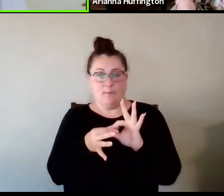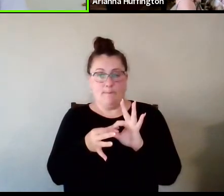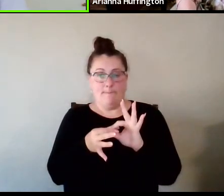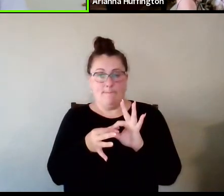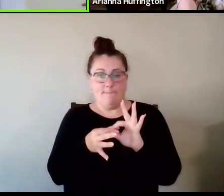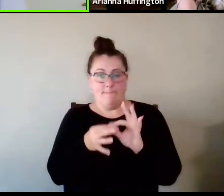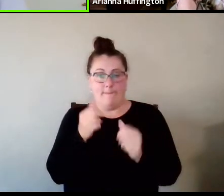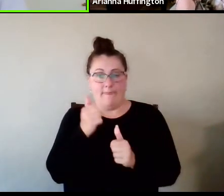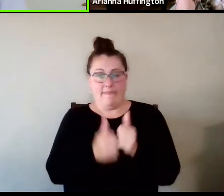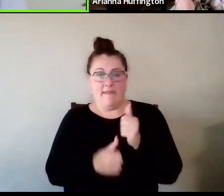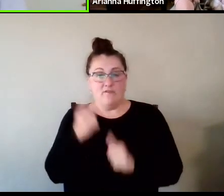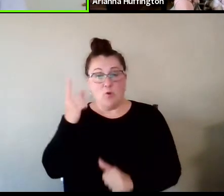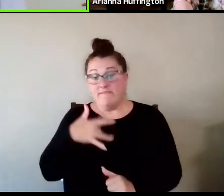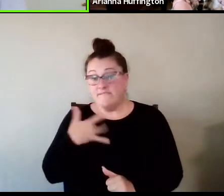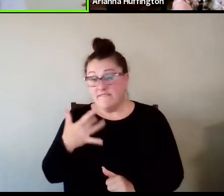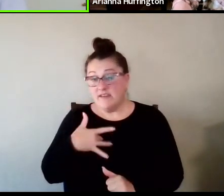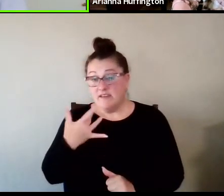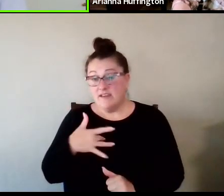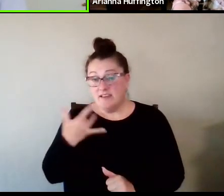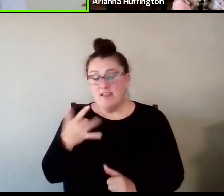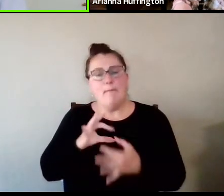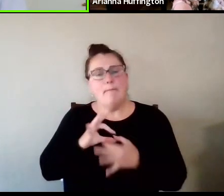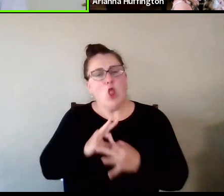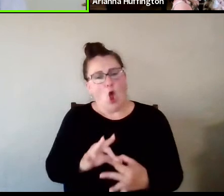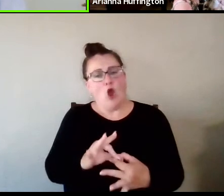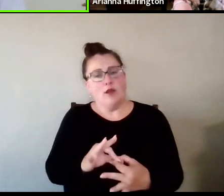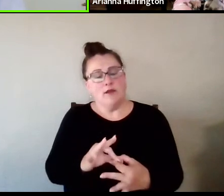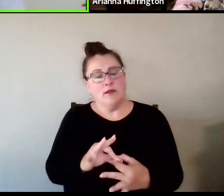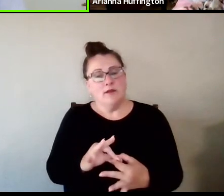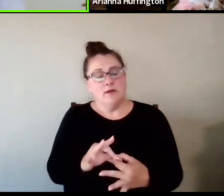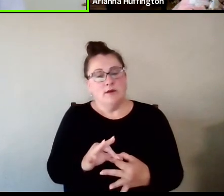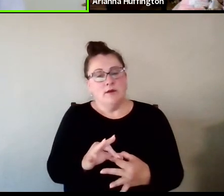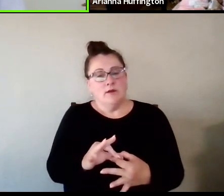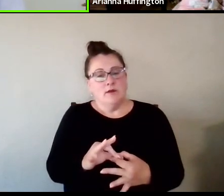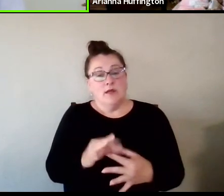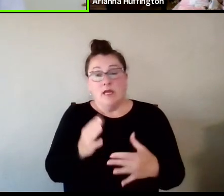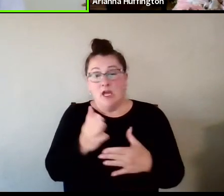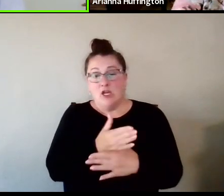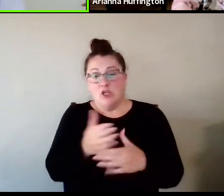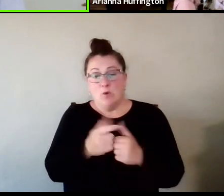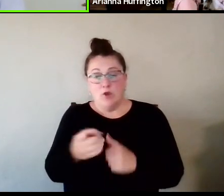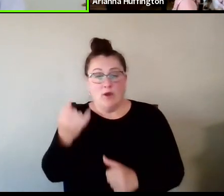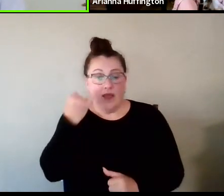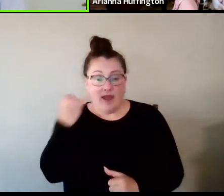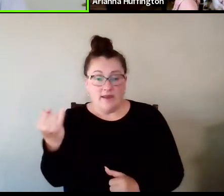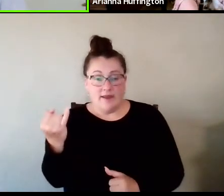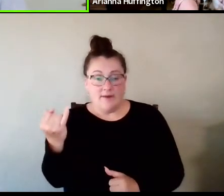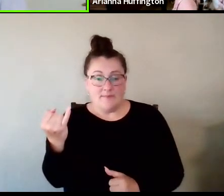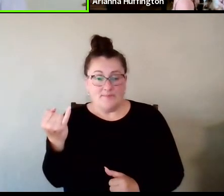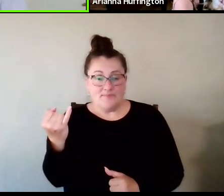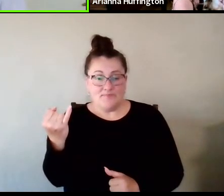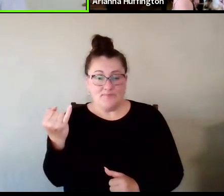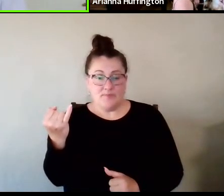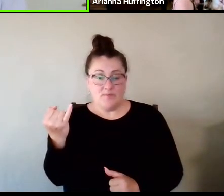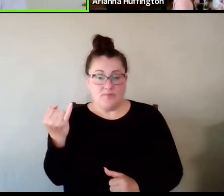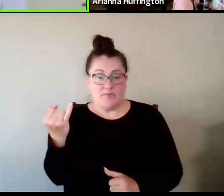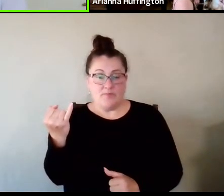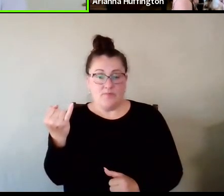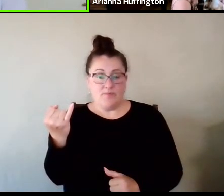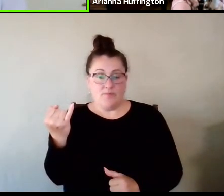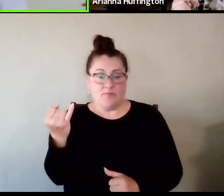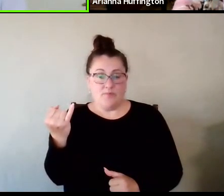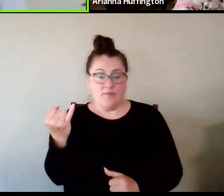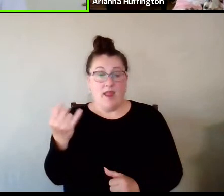Where everybody can feel that they belong, right? So I shared with you this idea of I am seen, therefore I